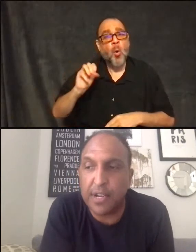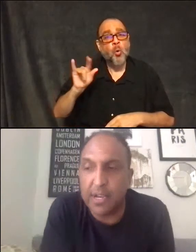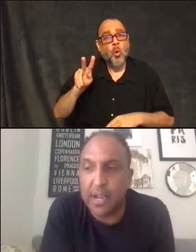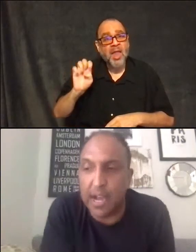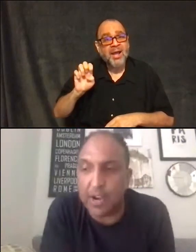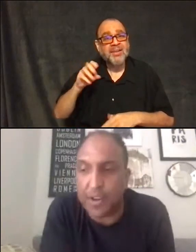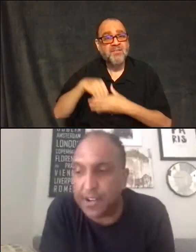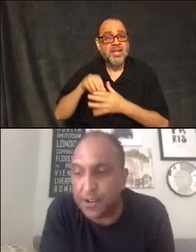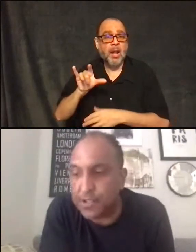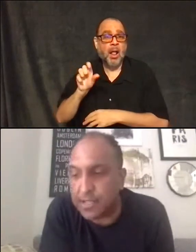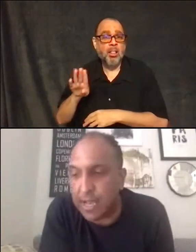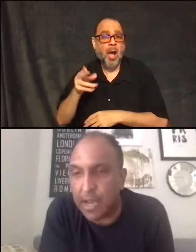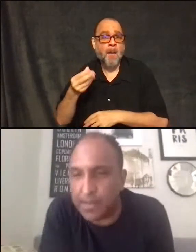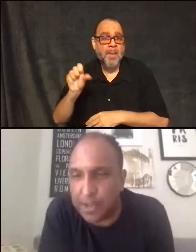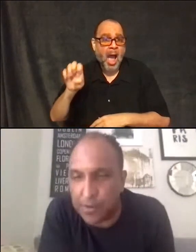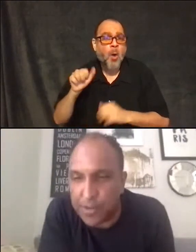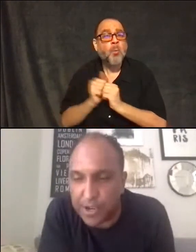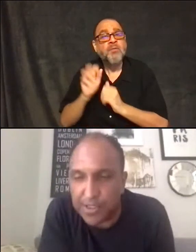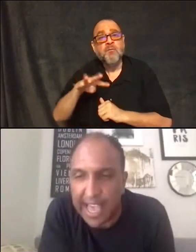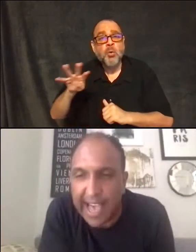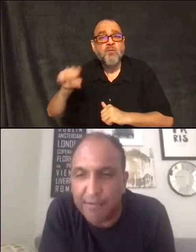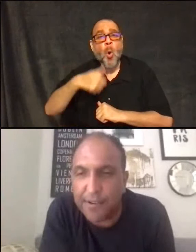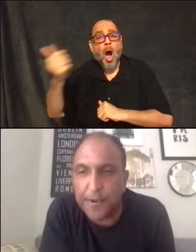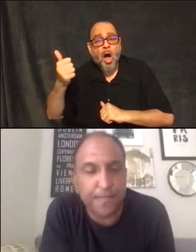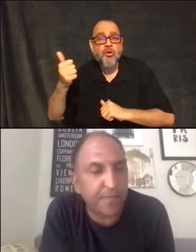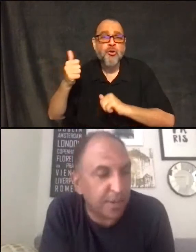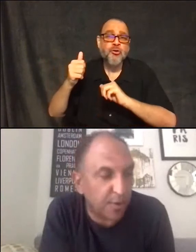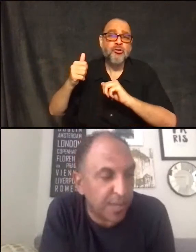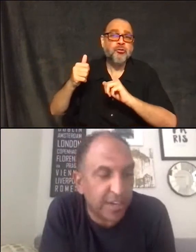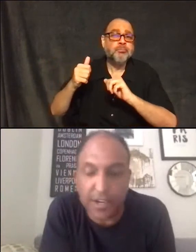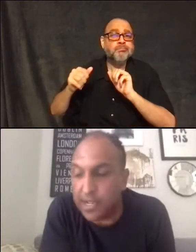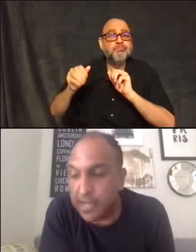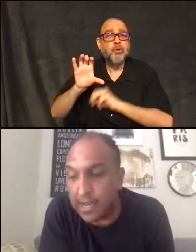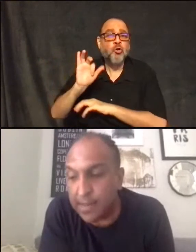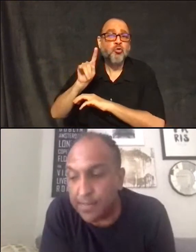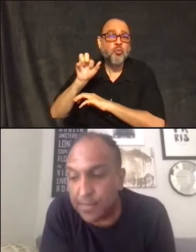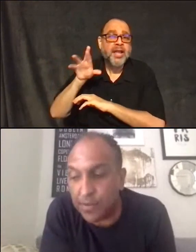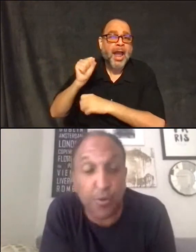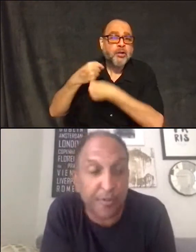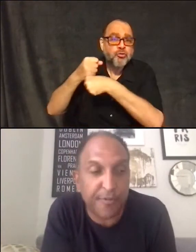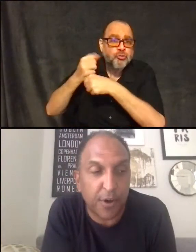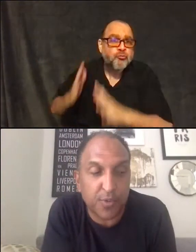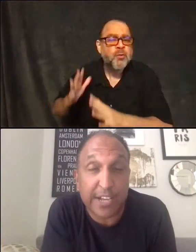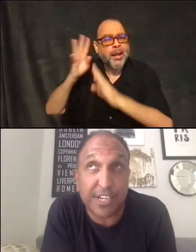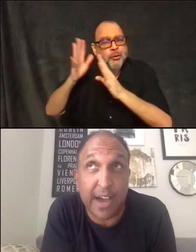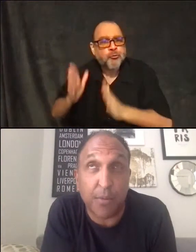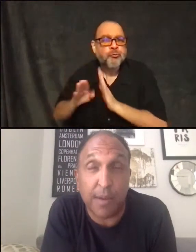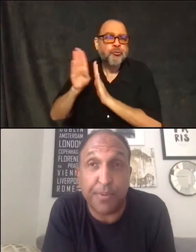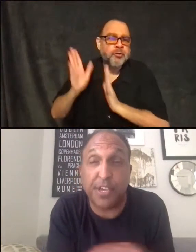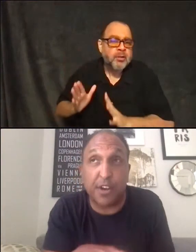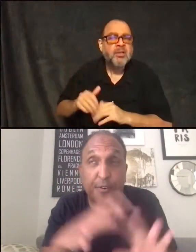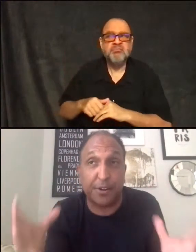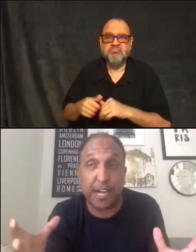other creators. So we certainly have, a really good group of folks. We're actually